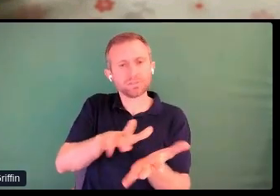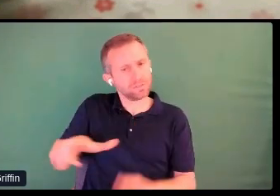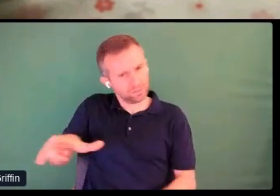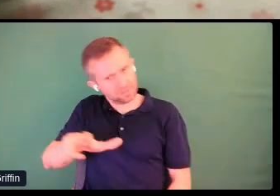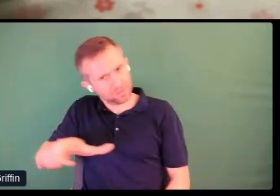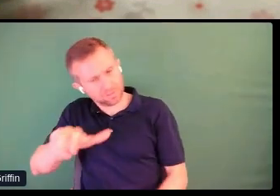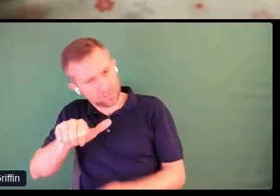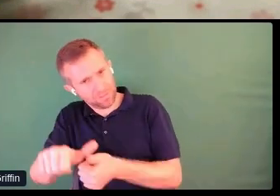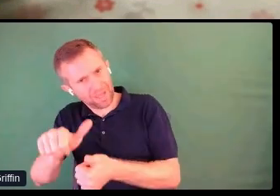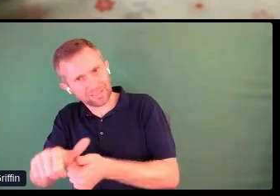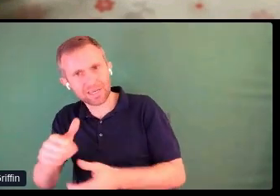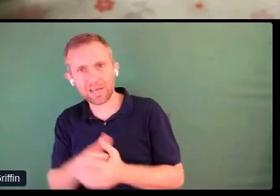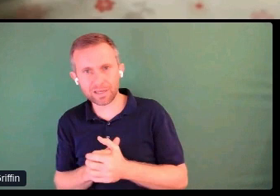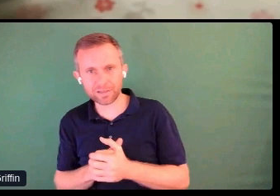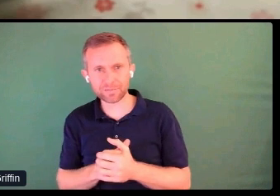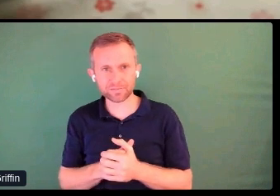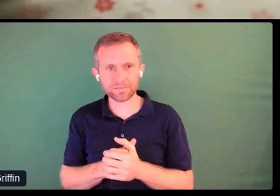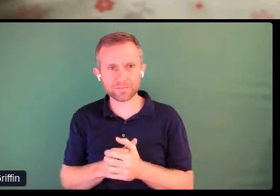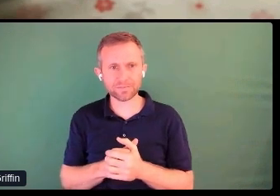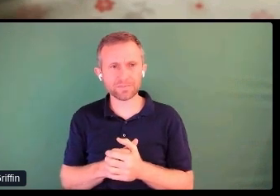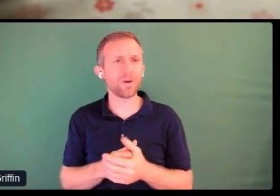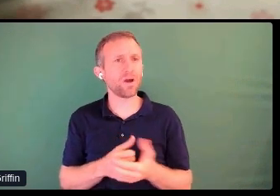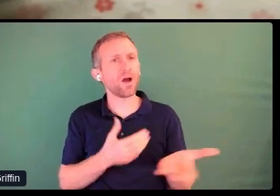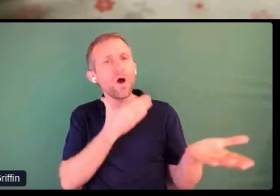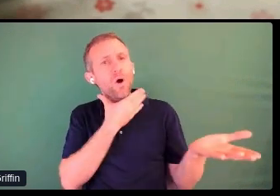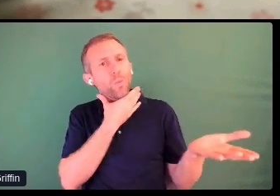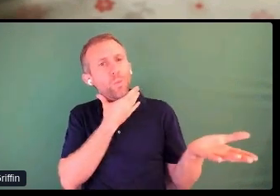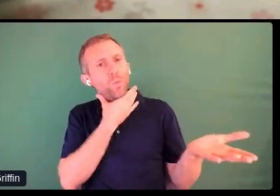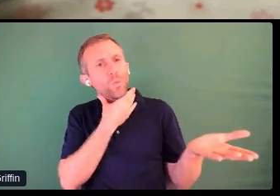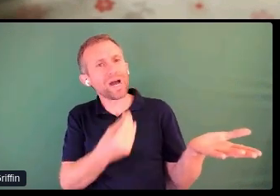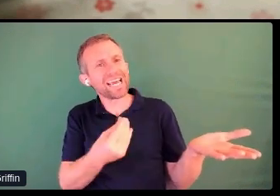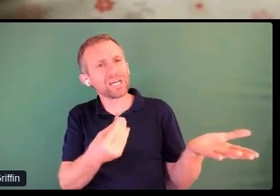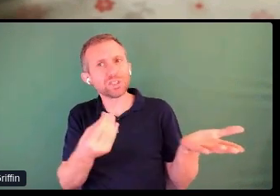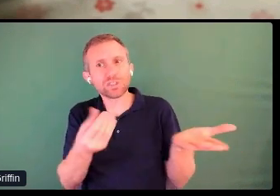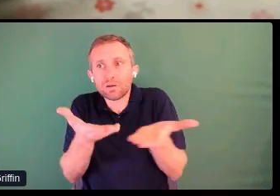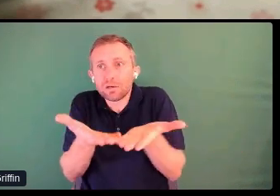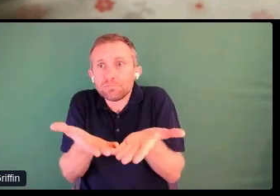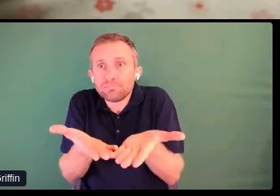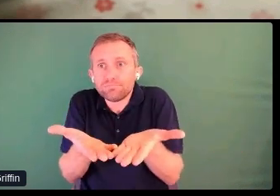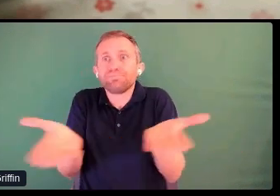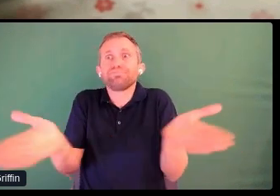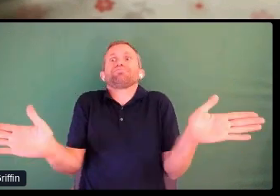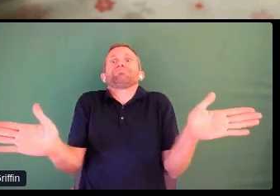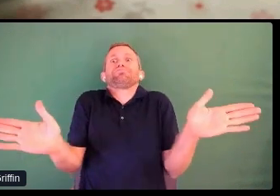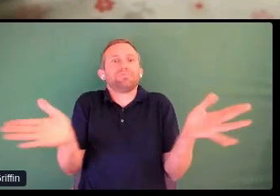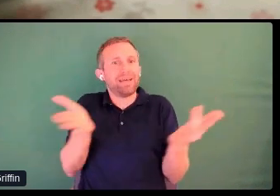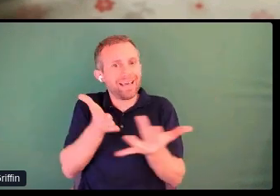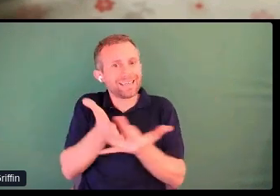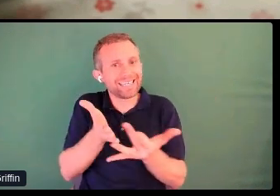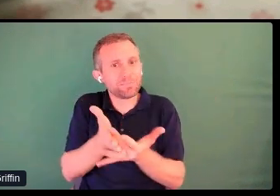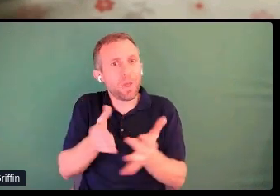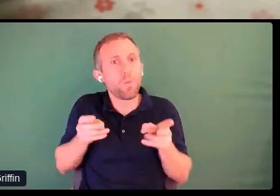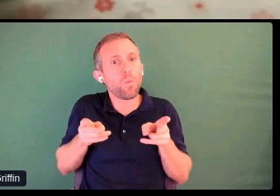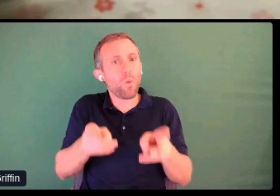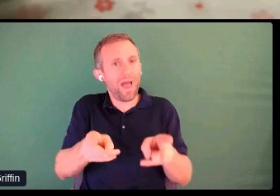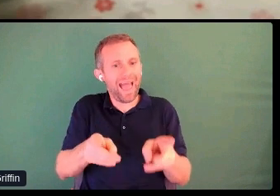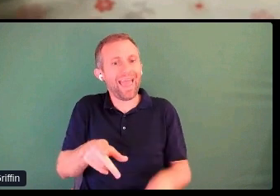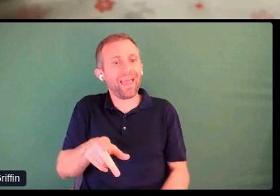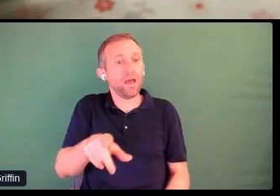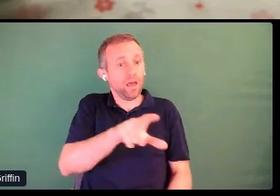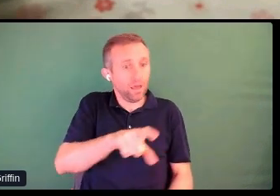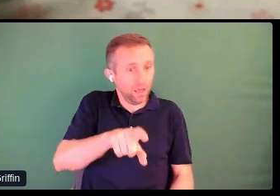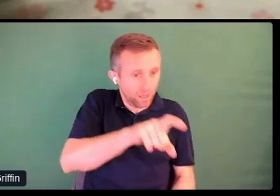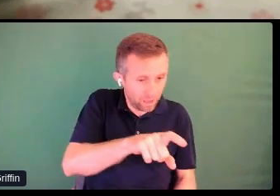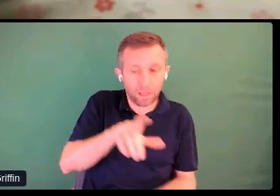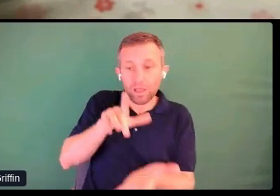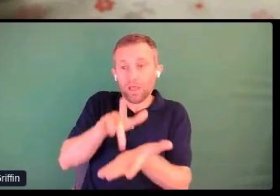devices we can pick from? There is no good or bad, and trackballs are awesome. But could there be something else that simply extends